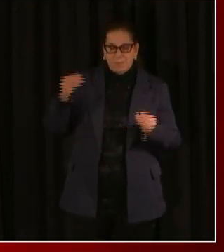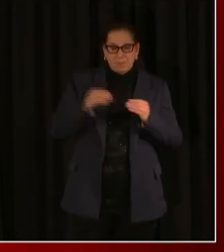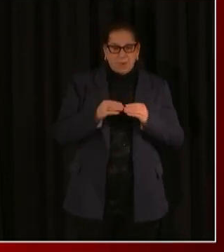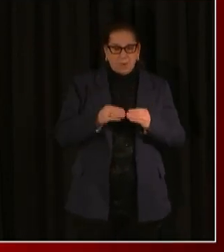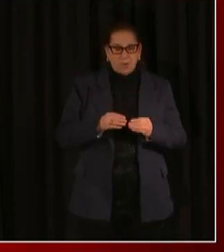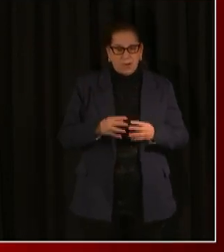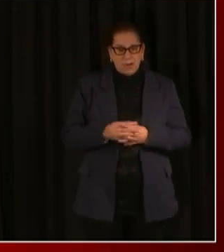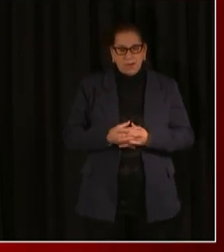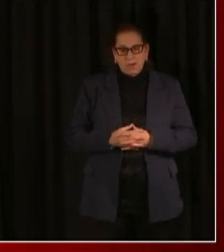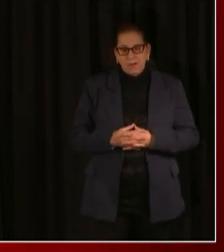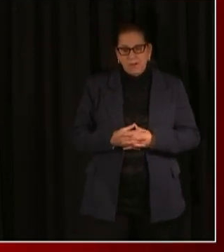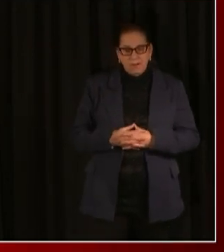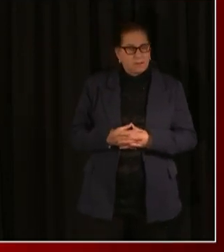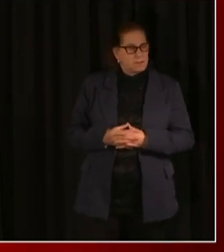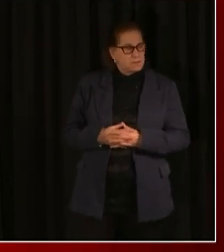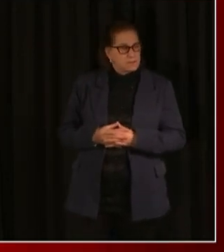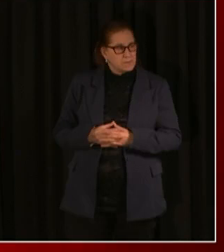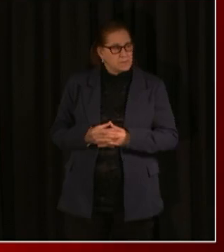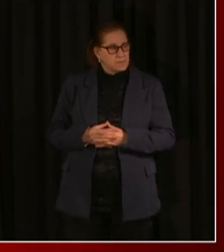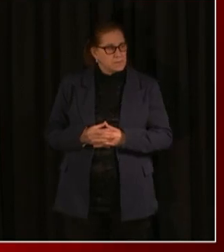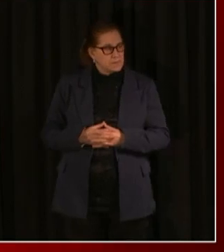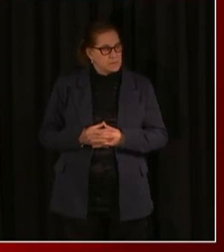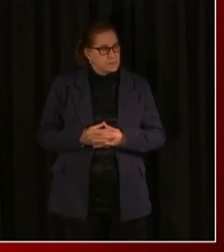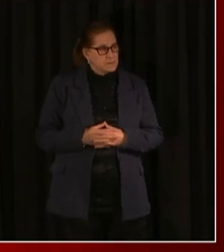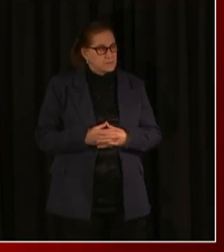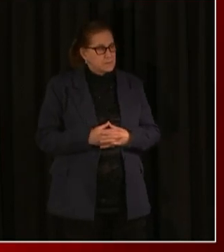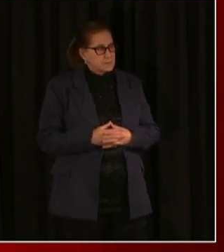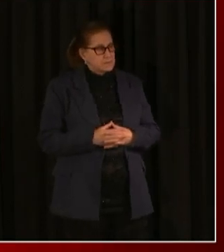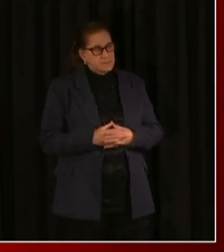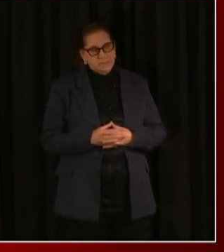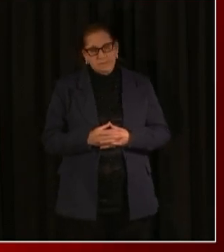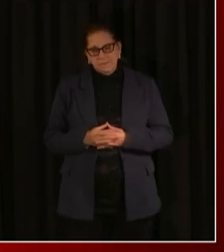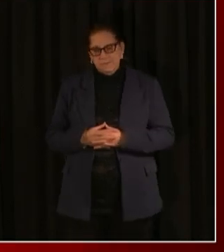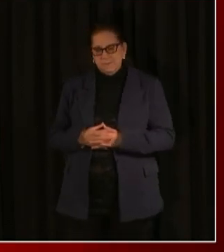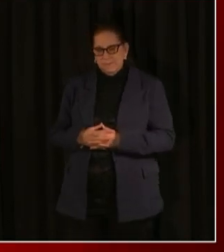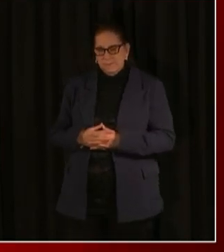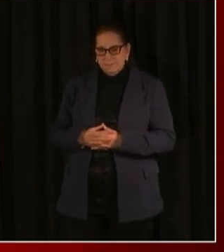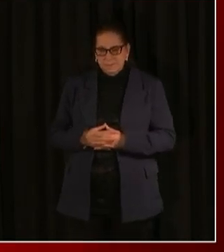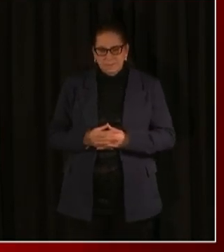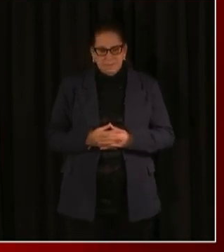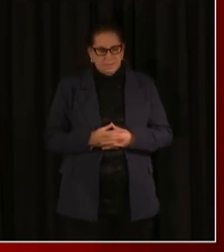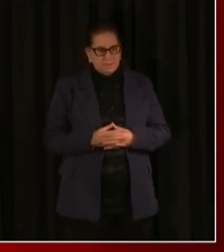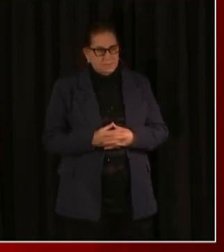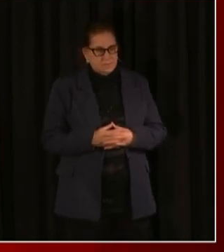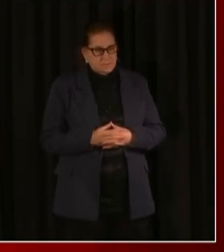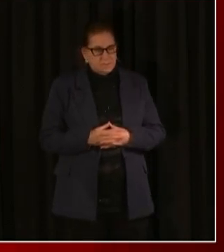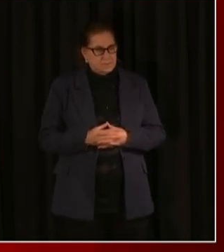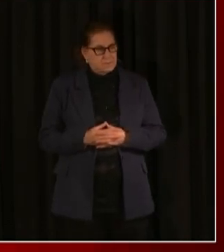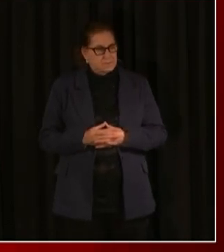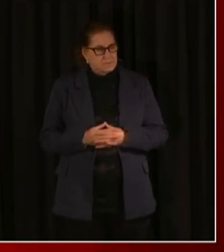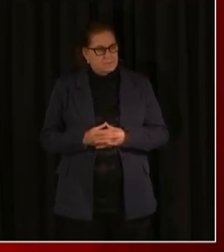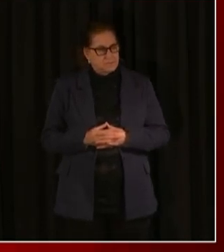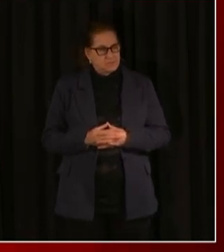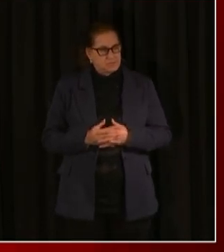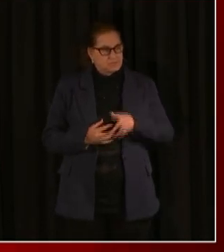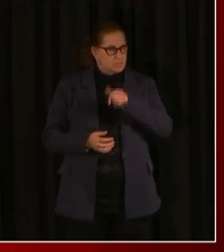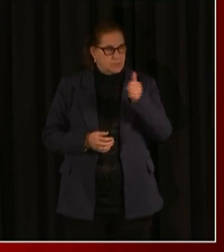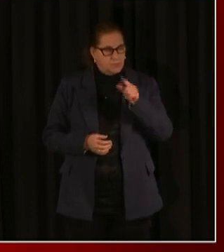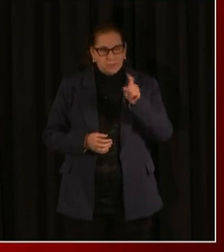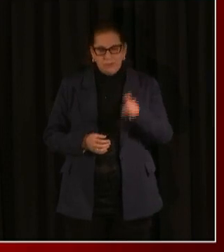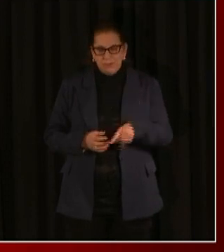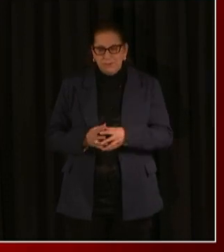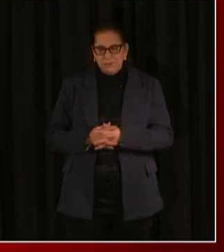one of our commissioners. Questions related from residents that got their first dose in a different state,